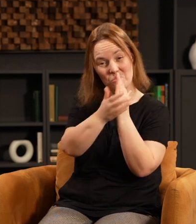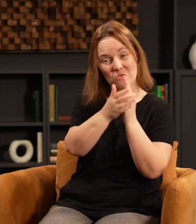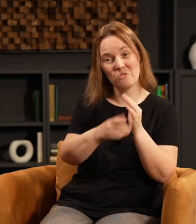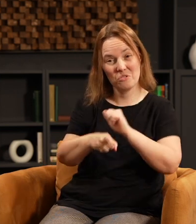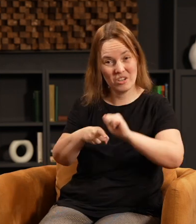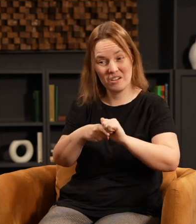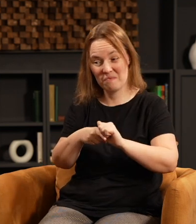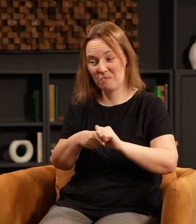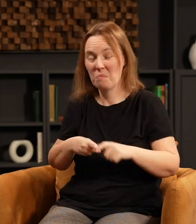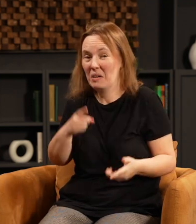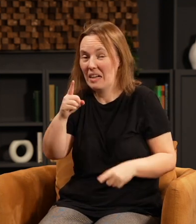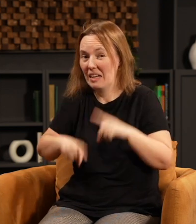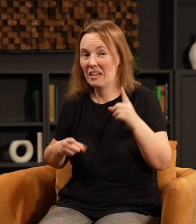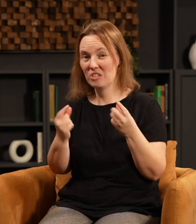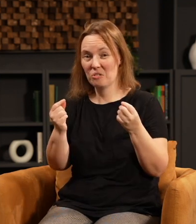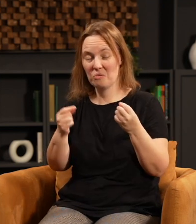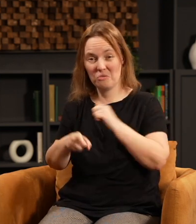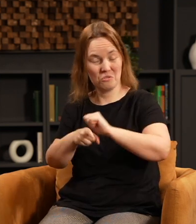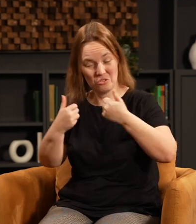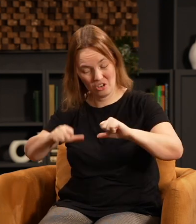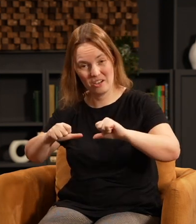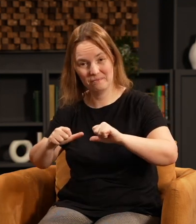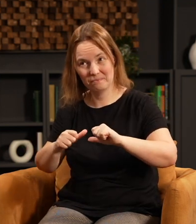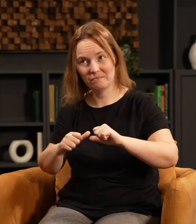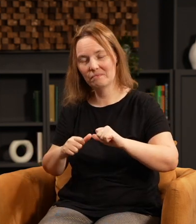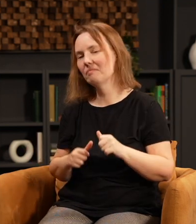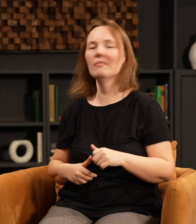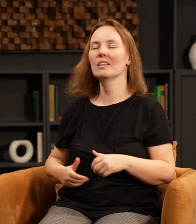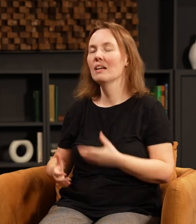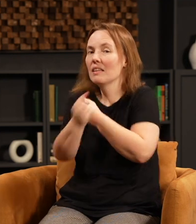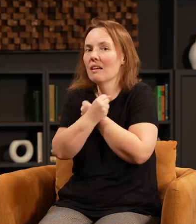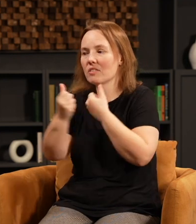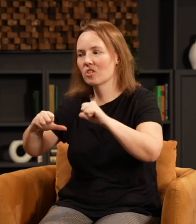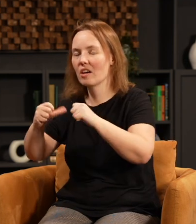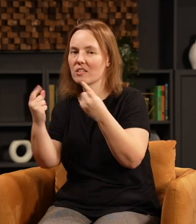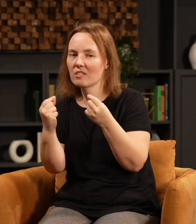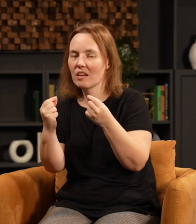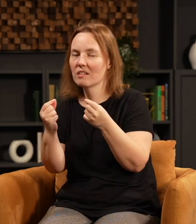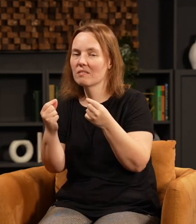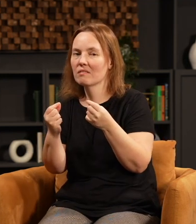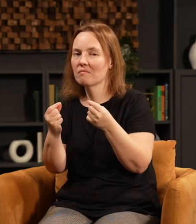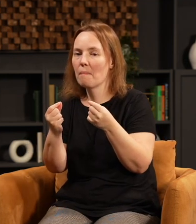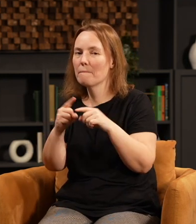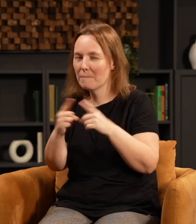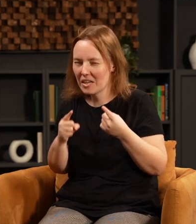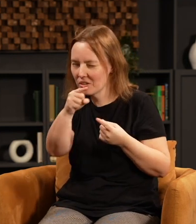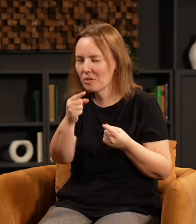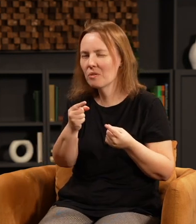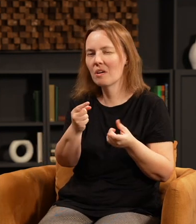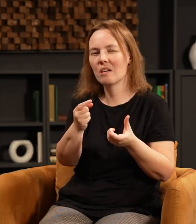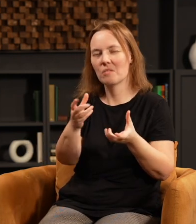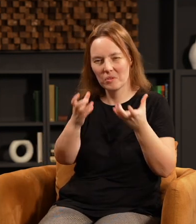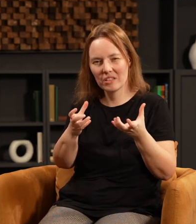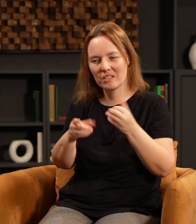trying. So we can be sincere as we want, saying, oh, I'd love to try to do that. The Lord says you can, but are you willing to train? It's the same principle in the natural